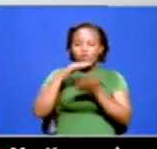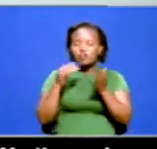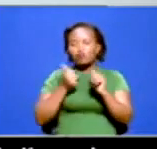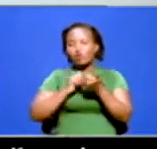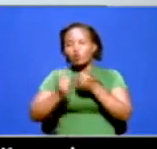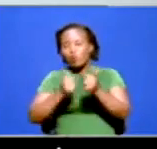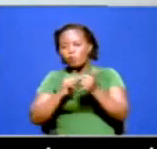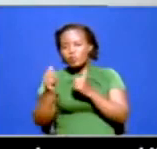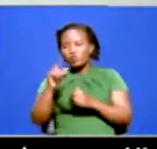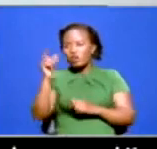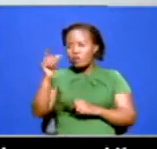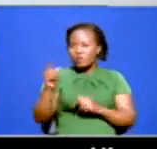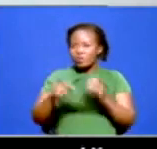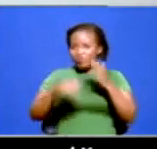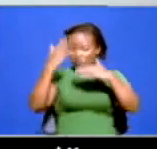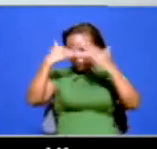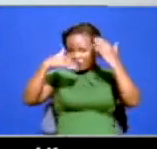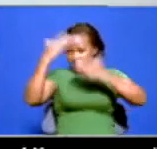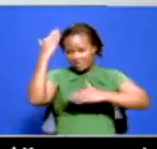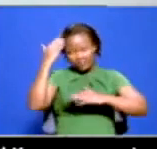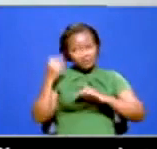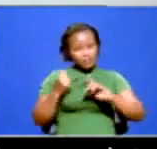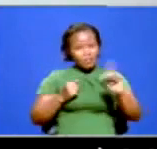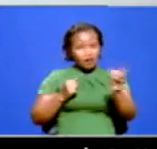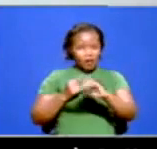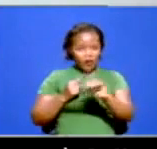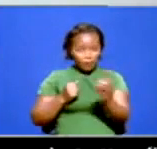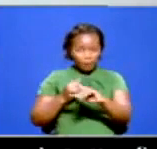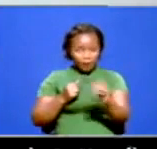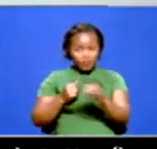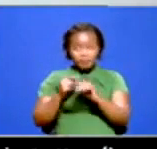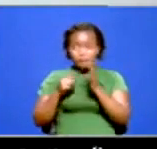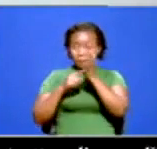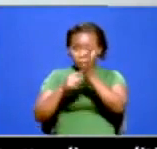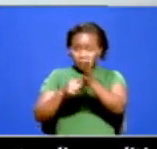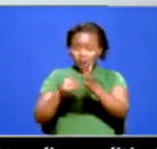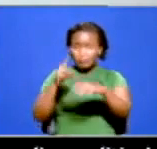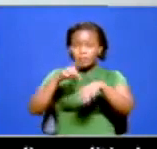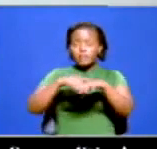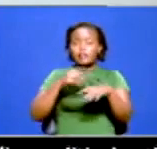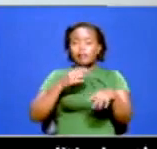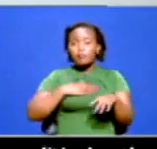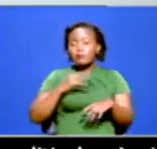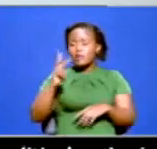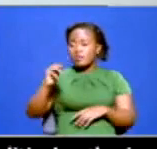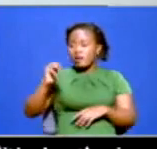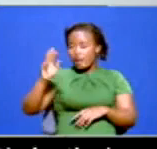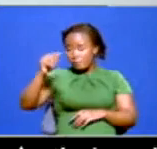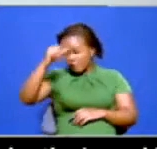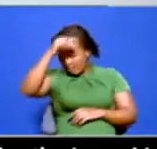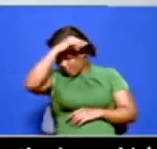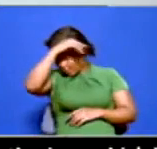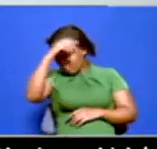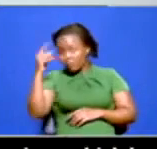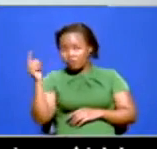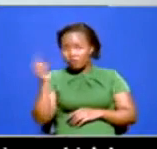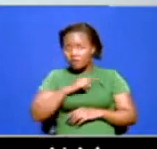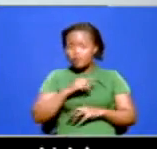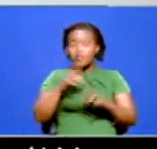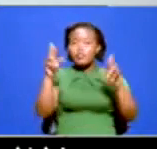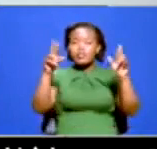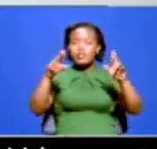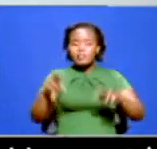So we therefore, for example, when I got my master's, I got a master's in international studies from Nairobi